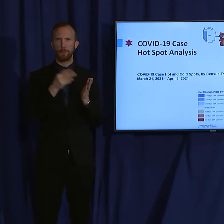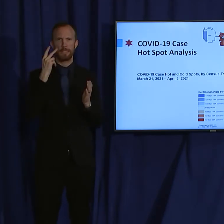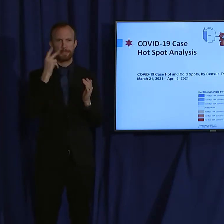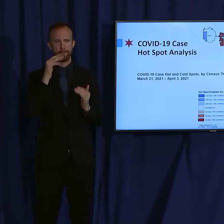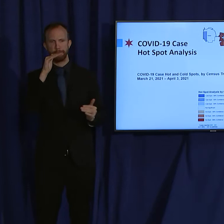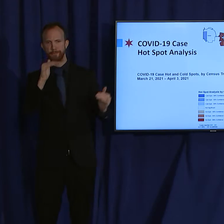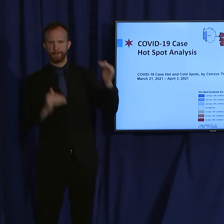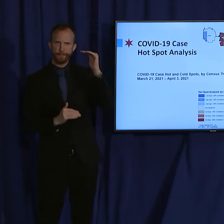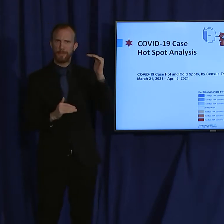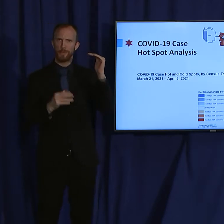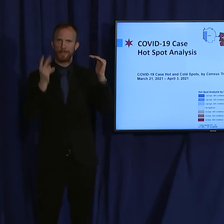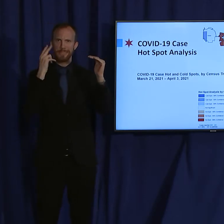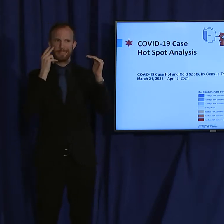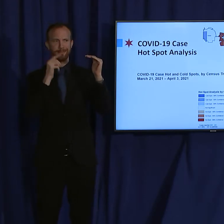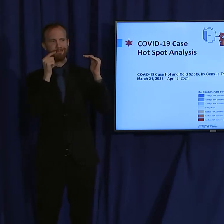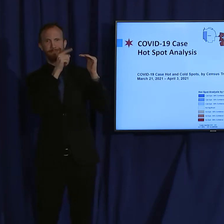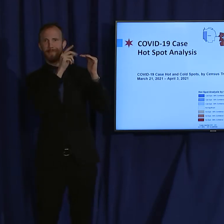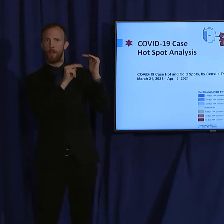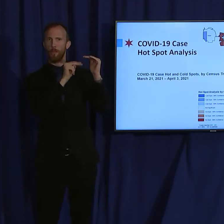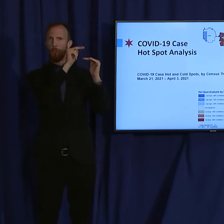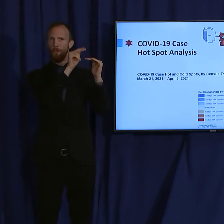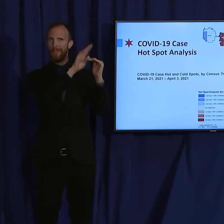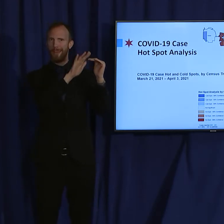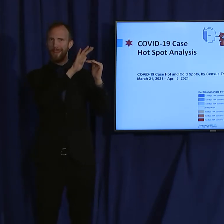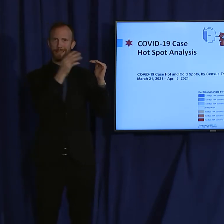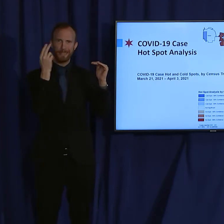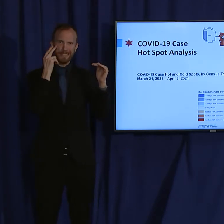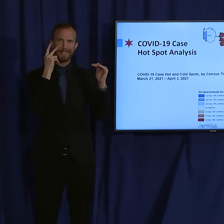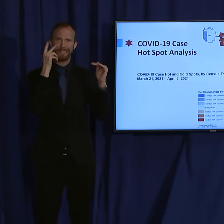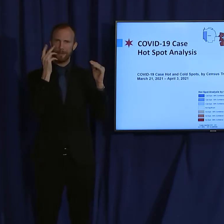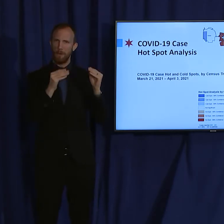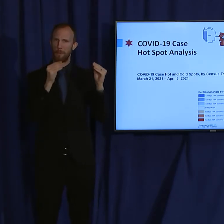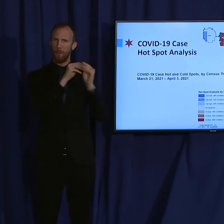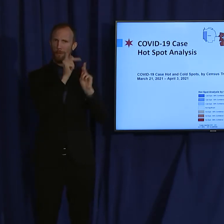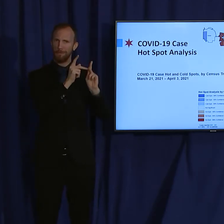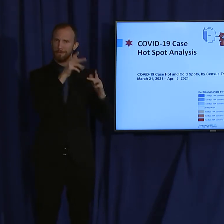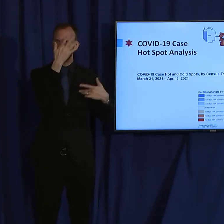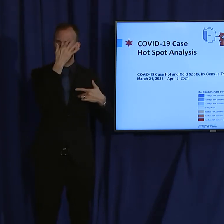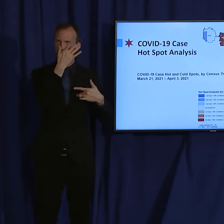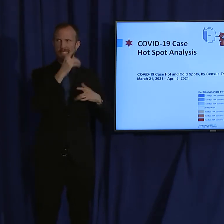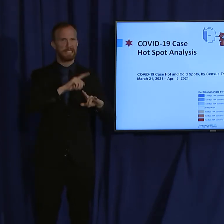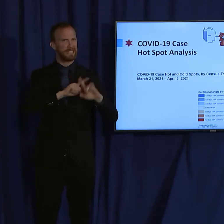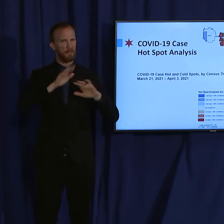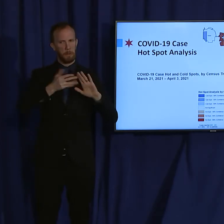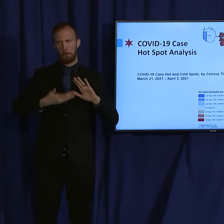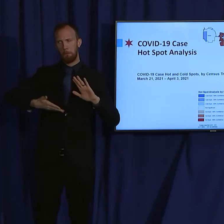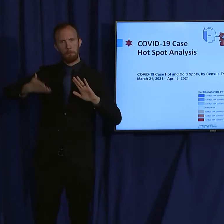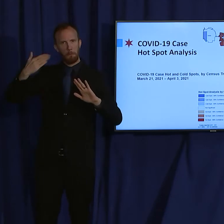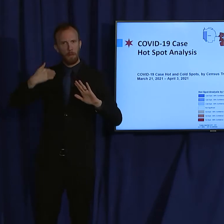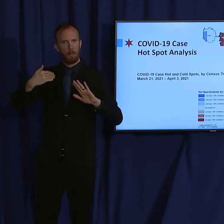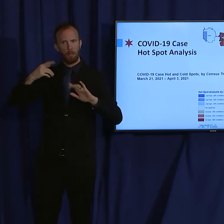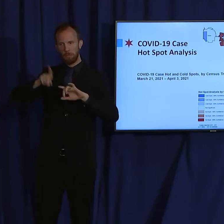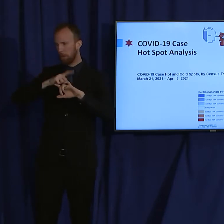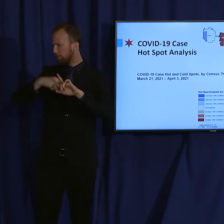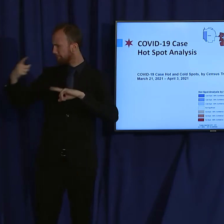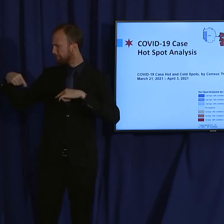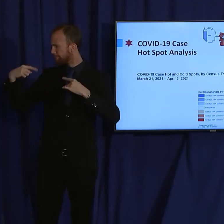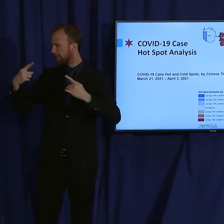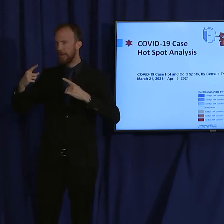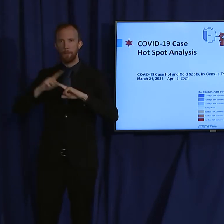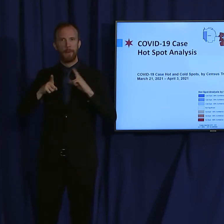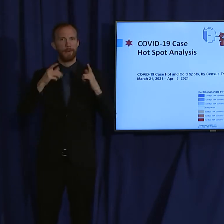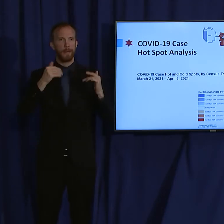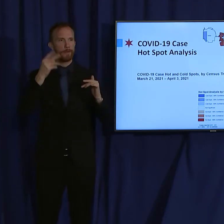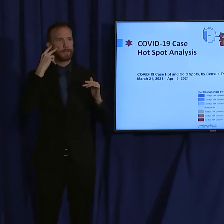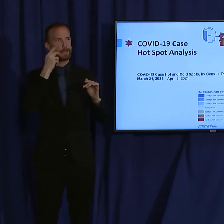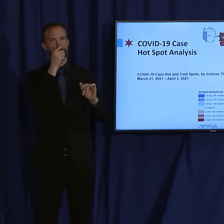disproportionately cases across the north side of Chicago, differently than what we were seeing for months. And this is just in